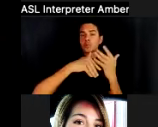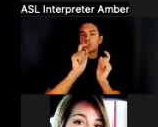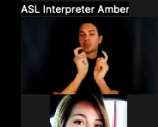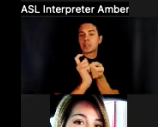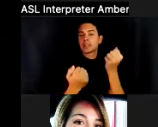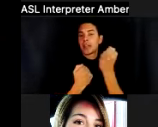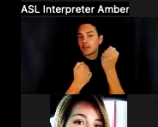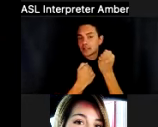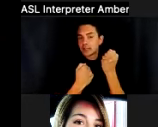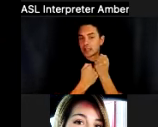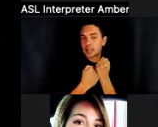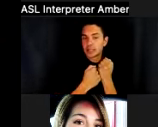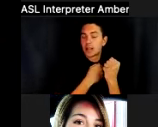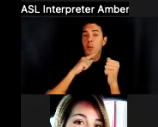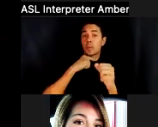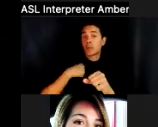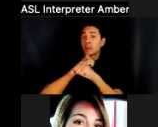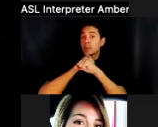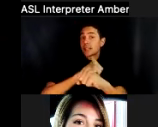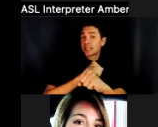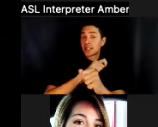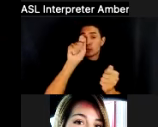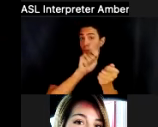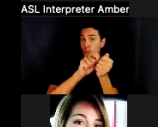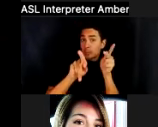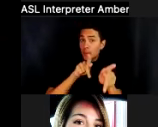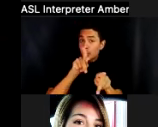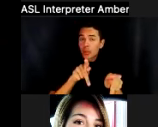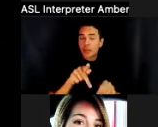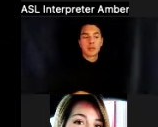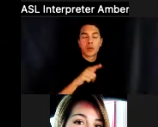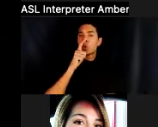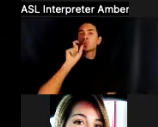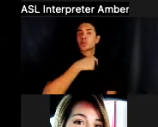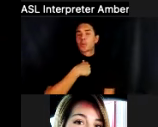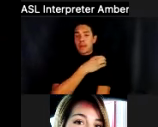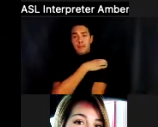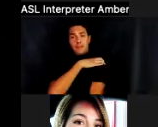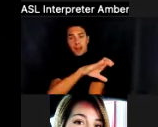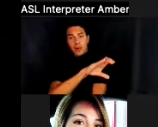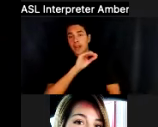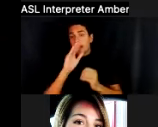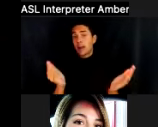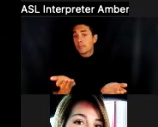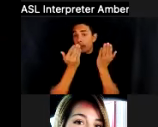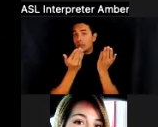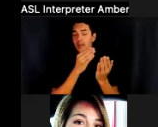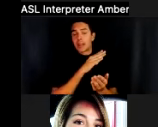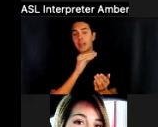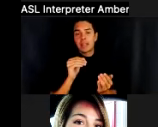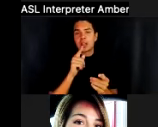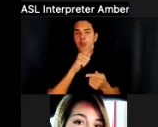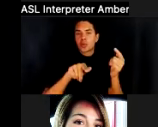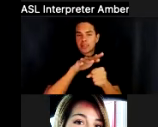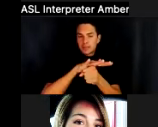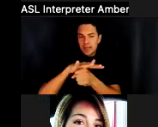right? Are we protecting certain people? Why? Who should we be empowering and uplifting? And what do those spaces look